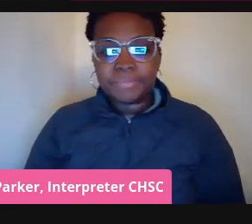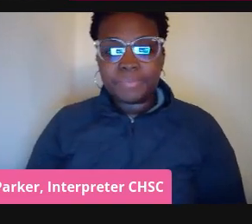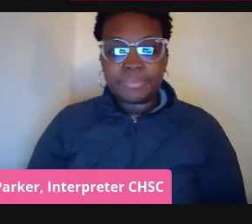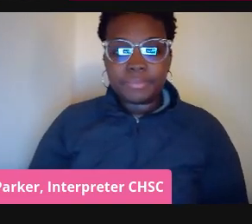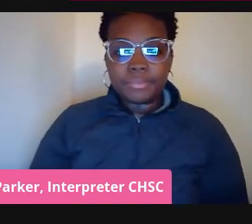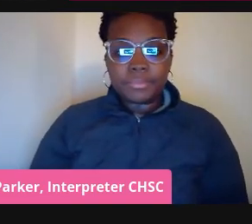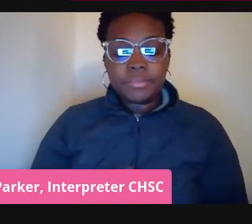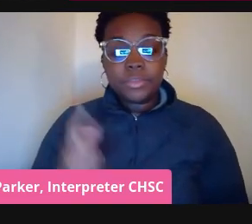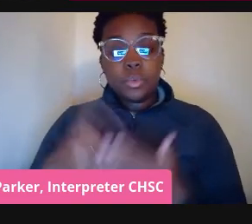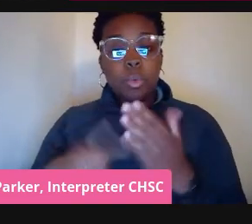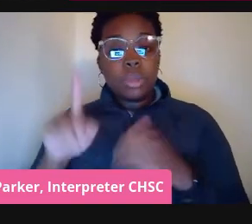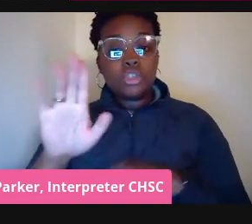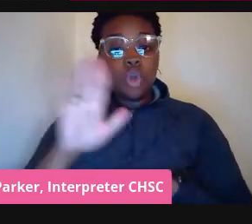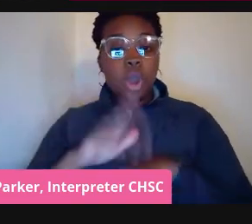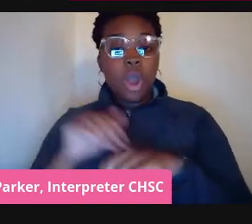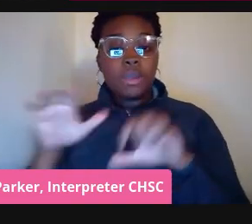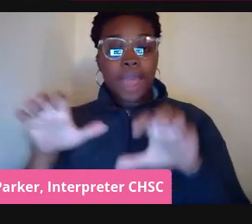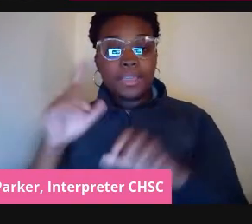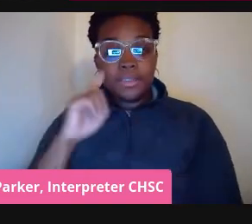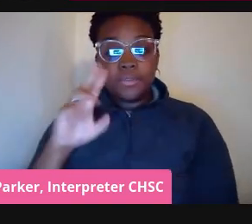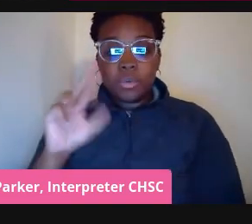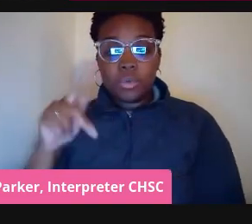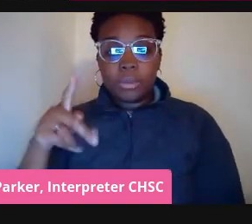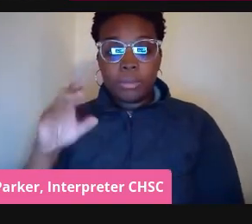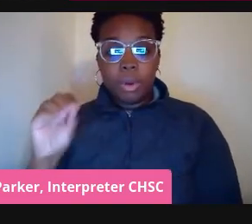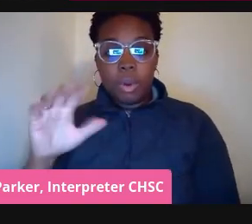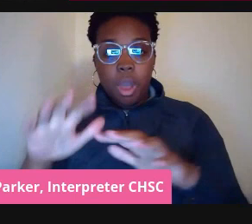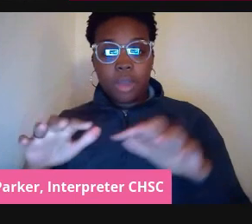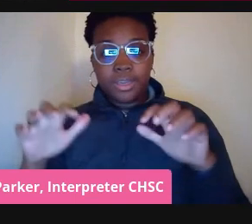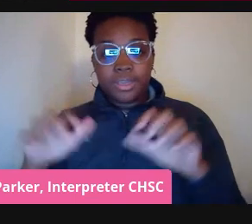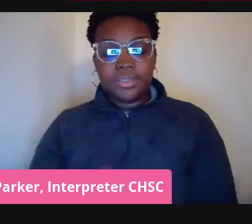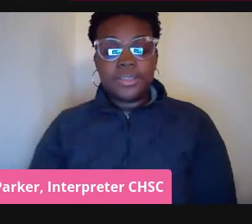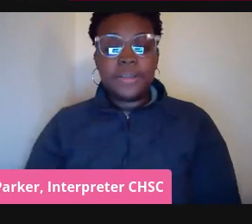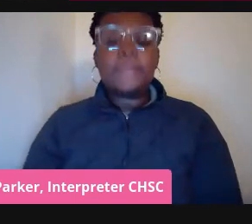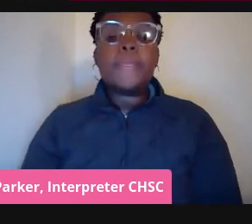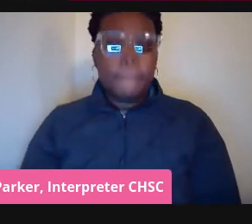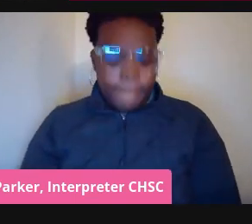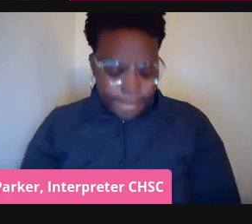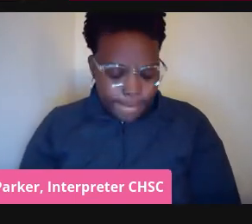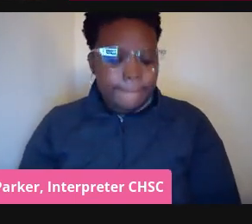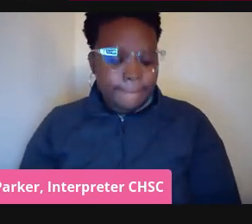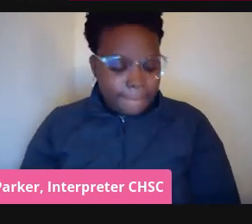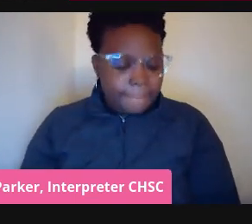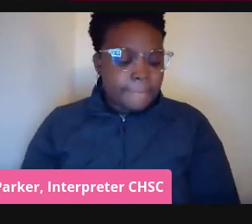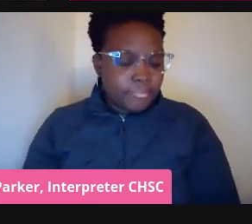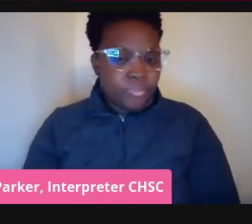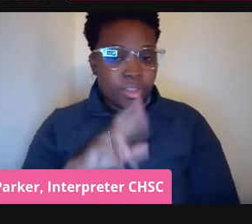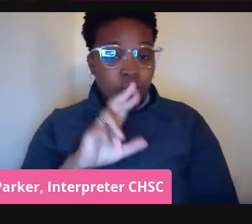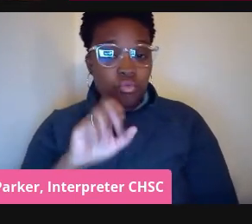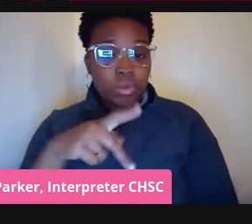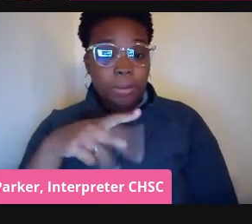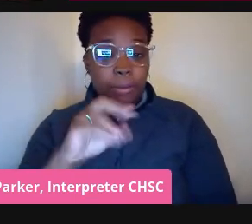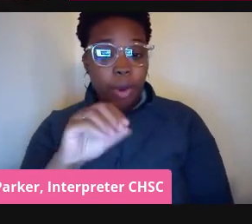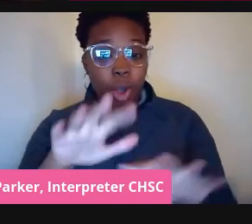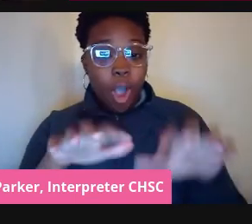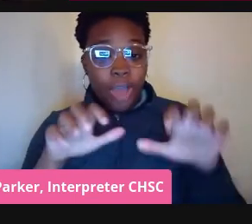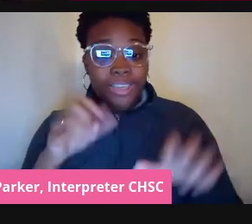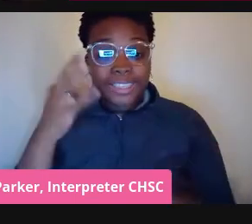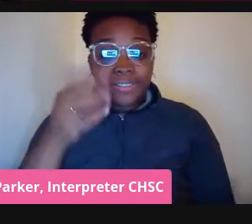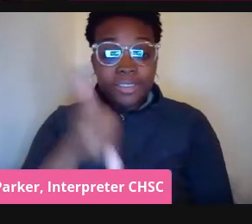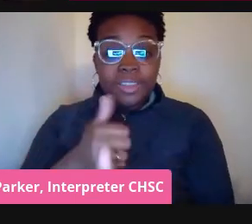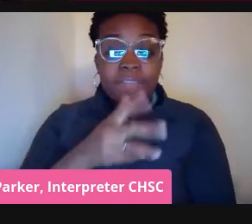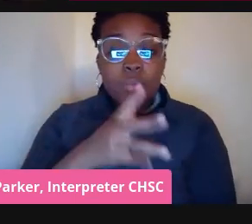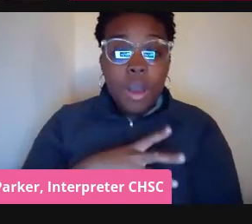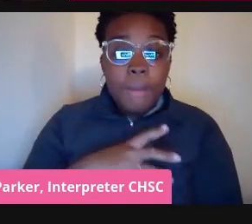What is your call to action for the Repro audience? Absolutely. So Repro audience, I want you, if you are a woman or if you